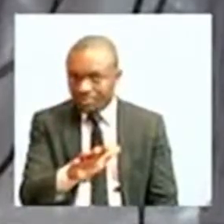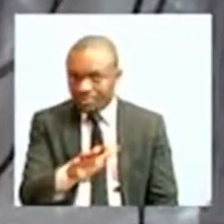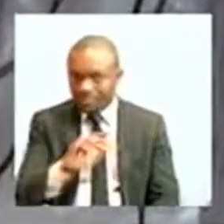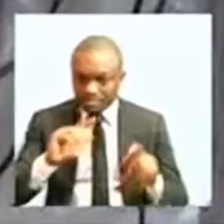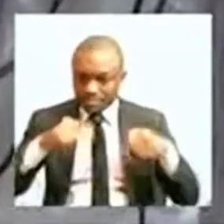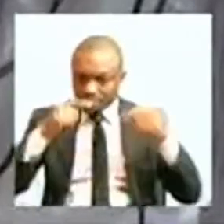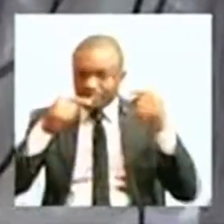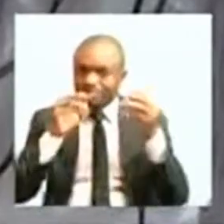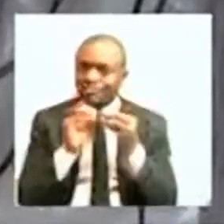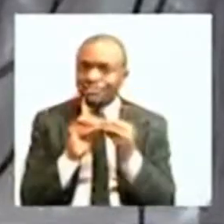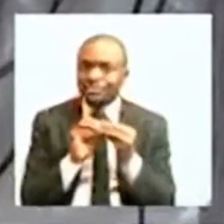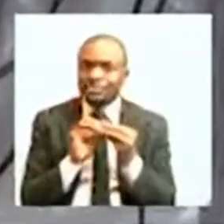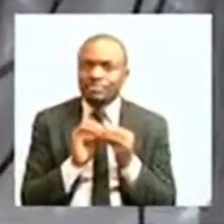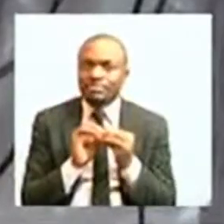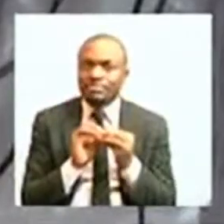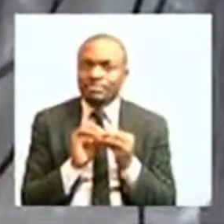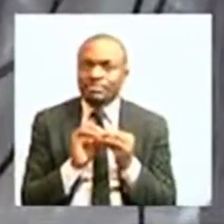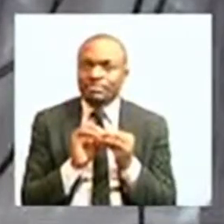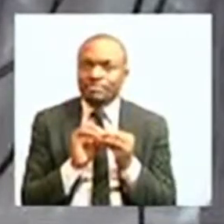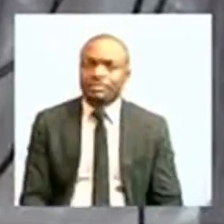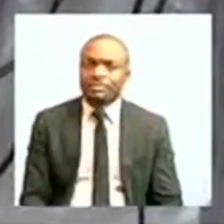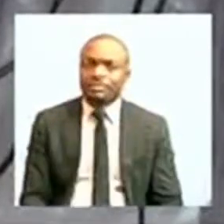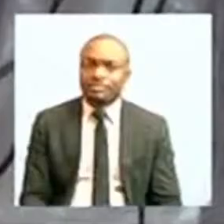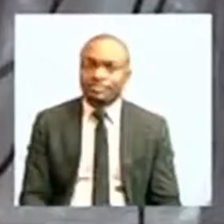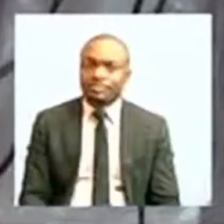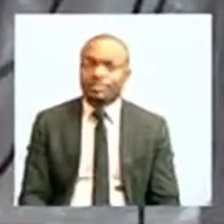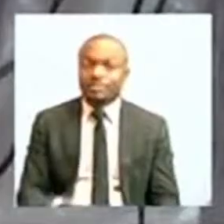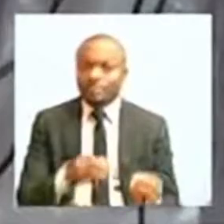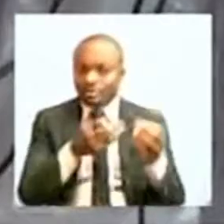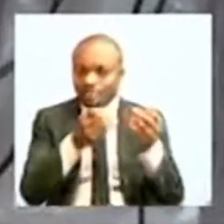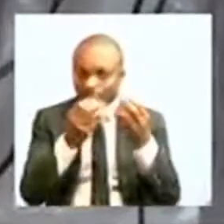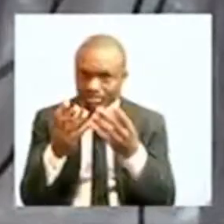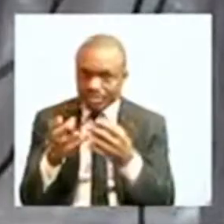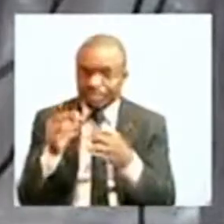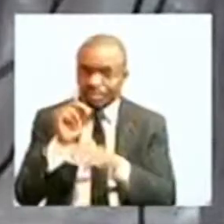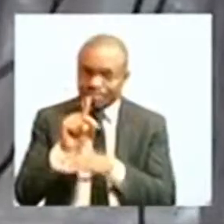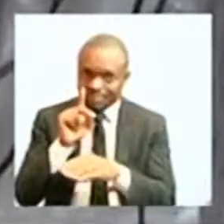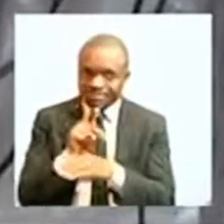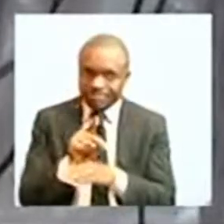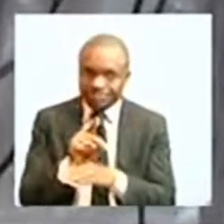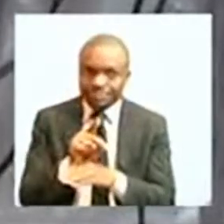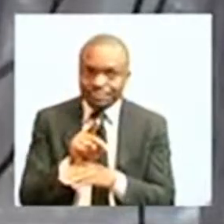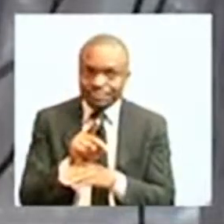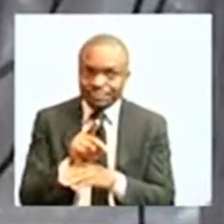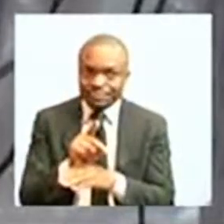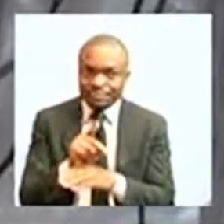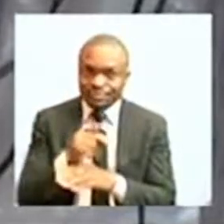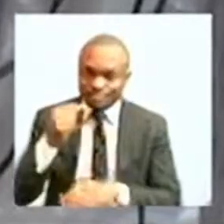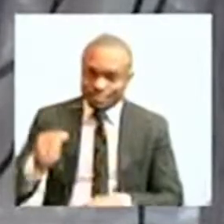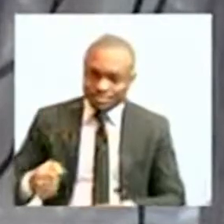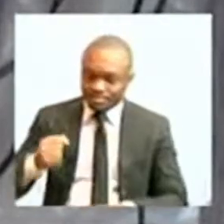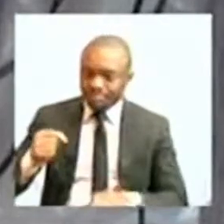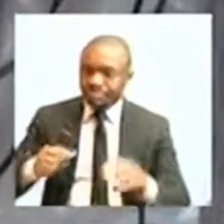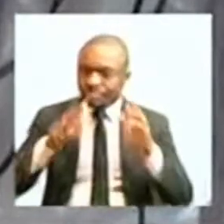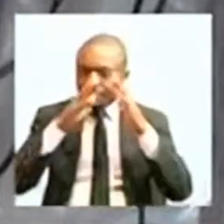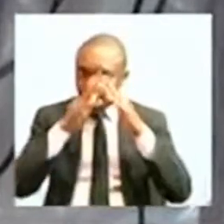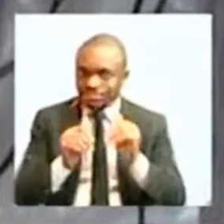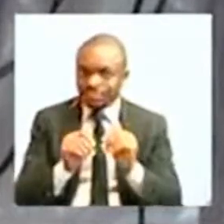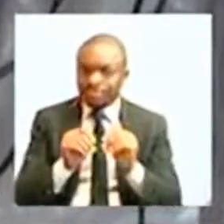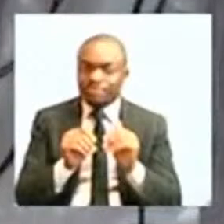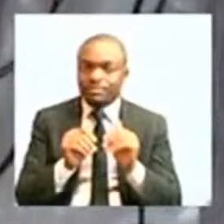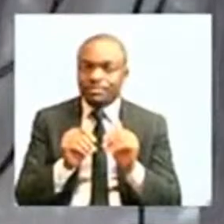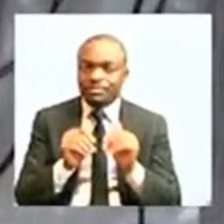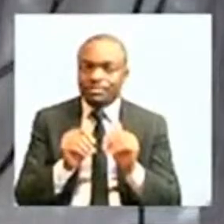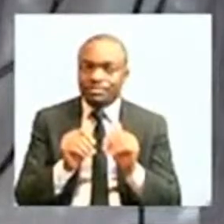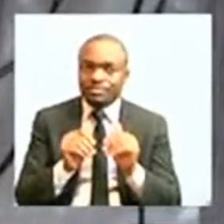more than for the ZCS, and the majority of the projects that we have for chiefs palaces are with ZCS.